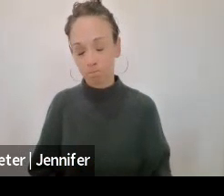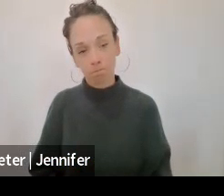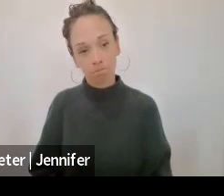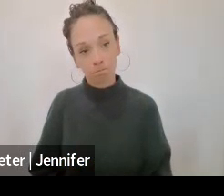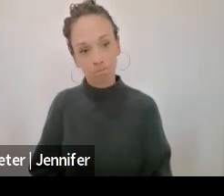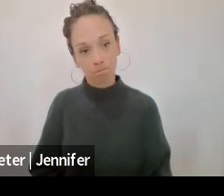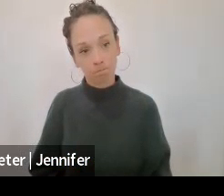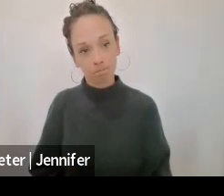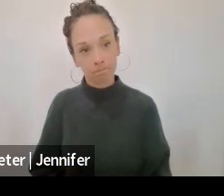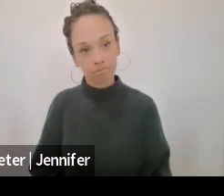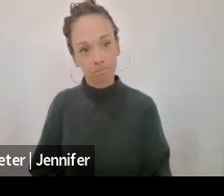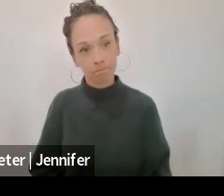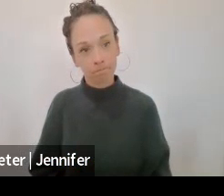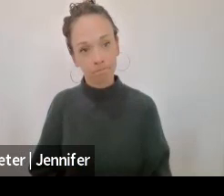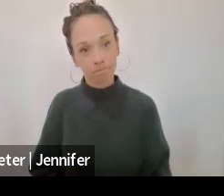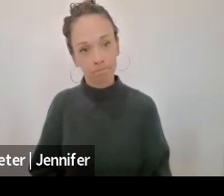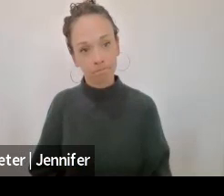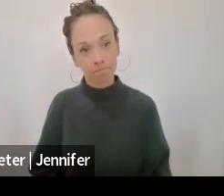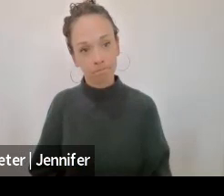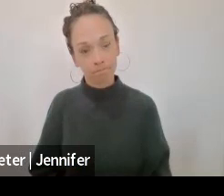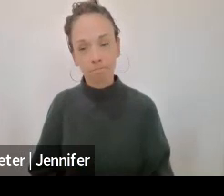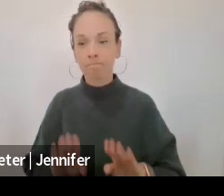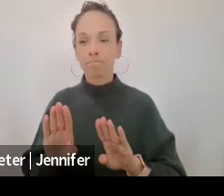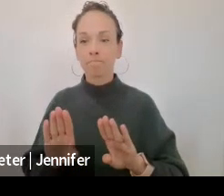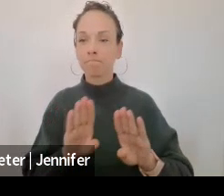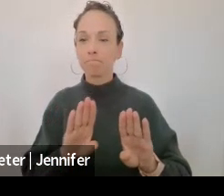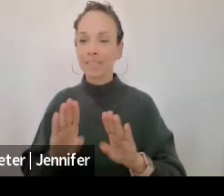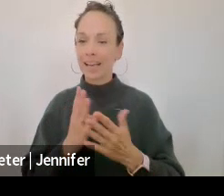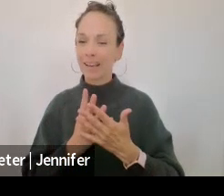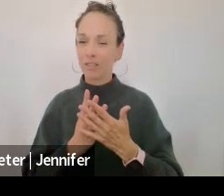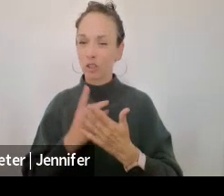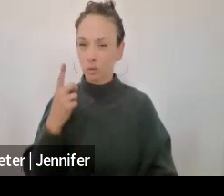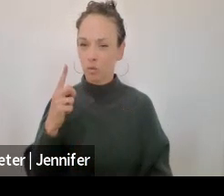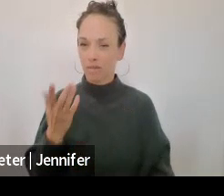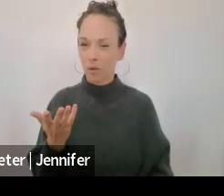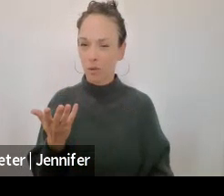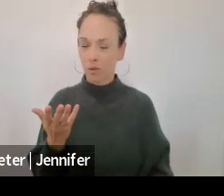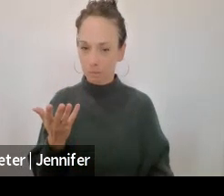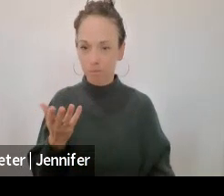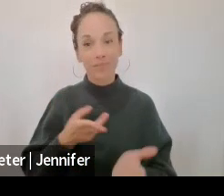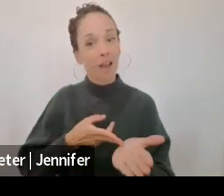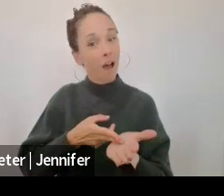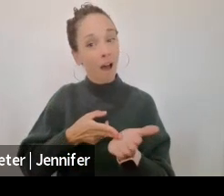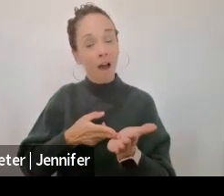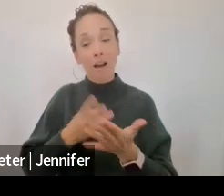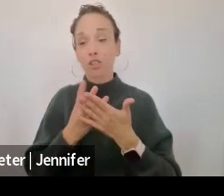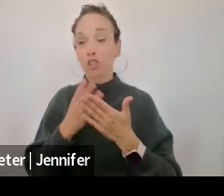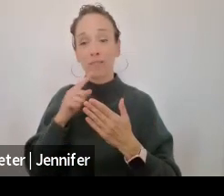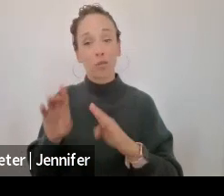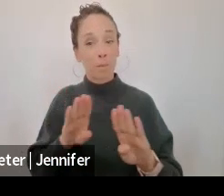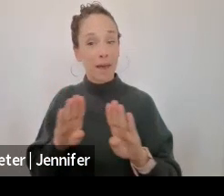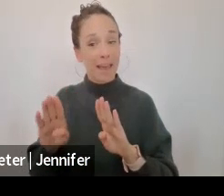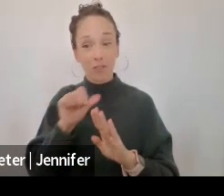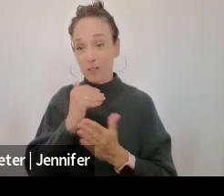So why would we want to screen for behavior? And to be quite honest, screening for behavior is not